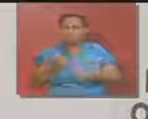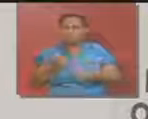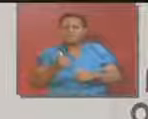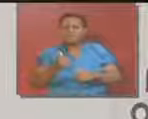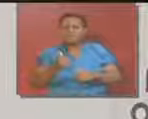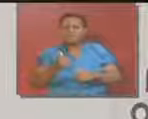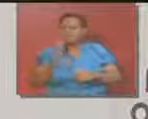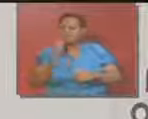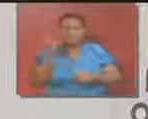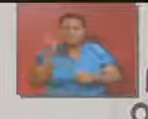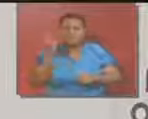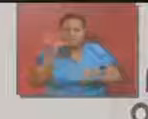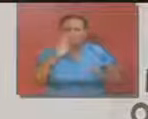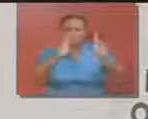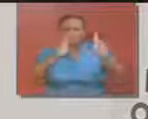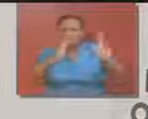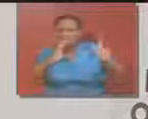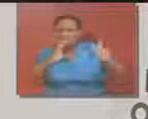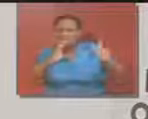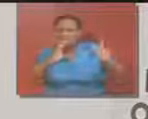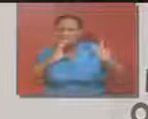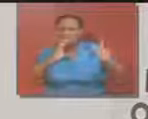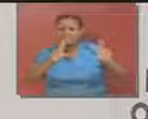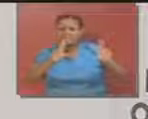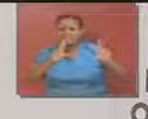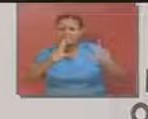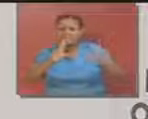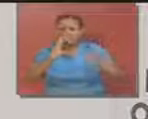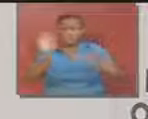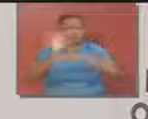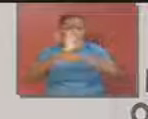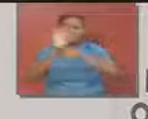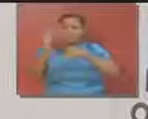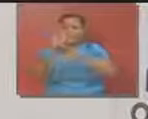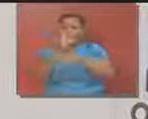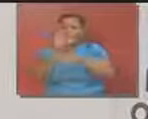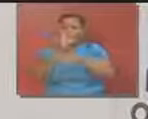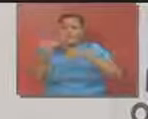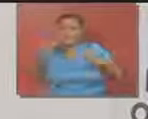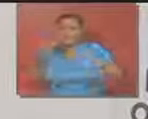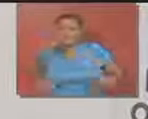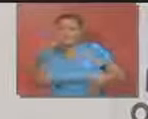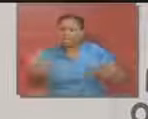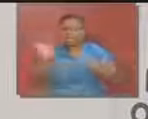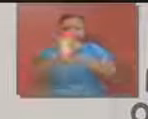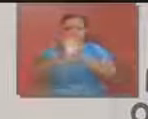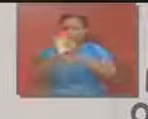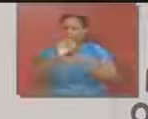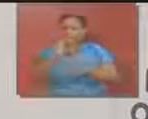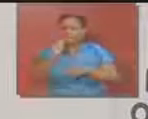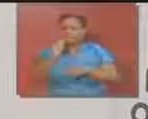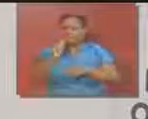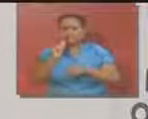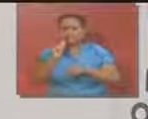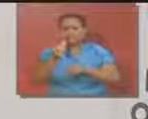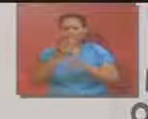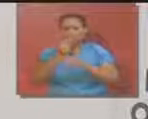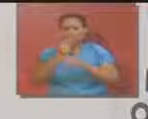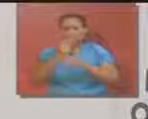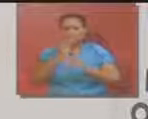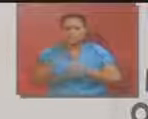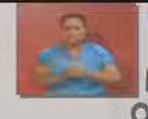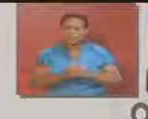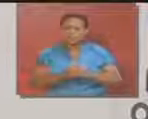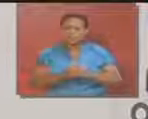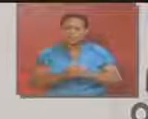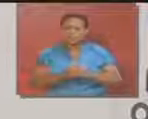it's inflamed, it's not functioning properly. It's all swollen and bruised up. And that's the whole thing about the inflammatory section of it. The